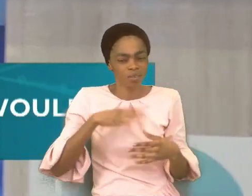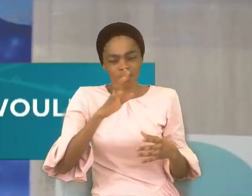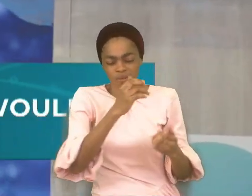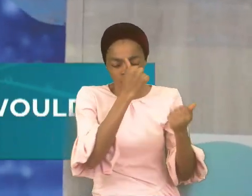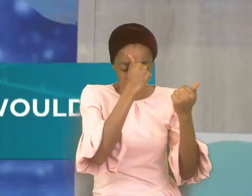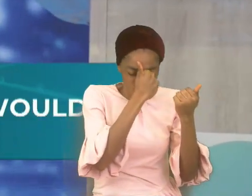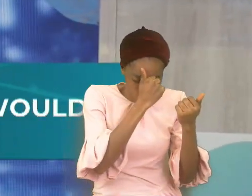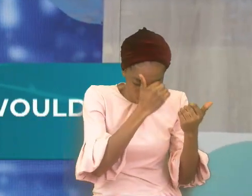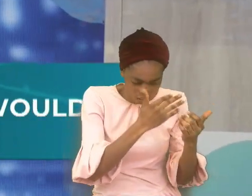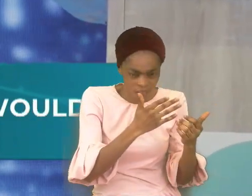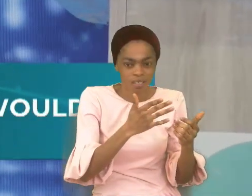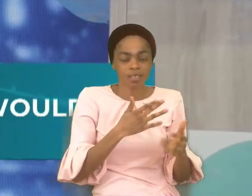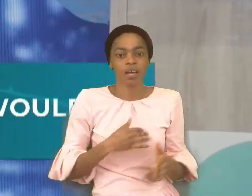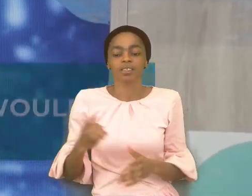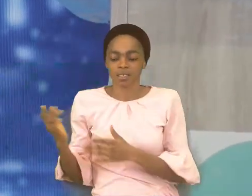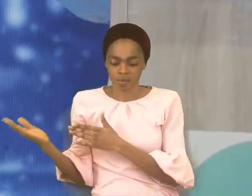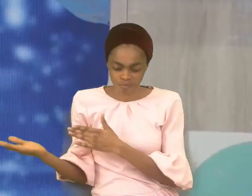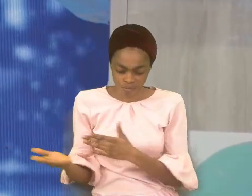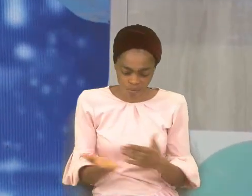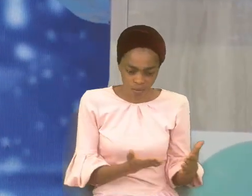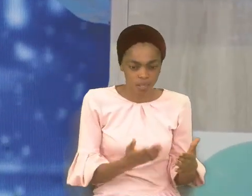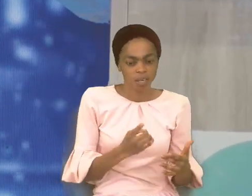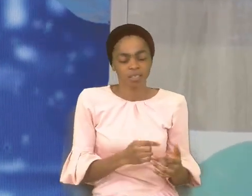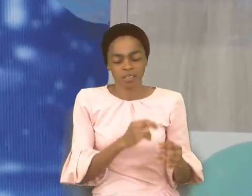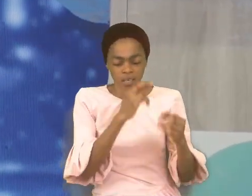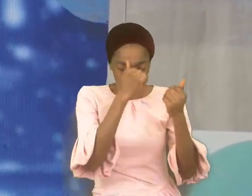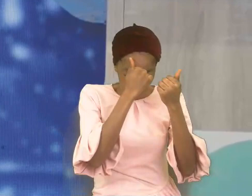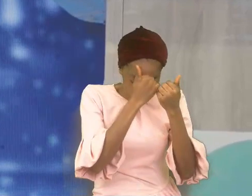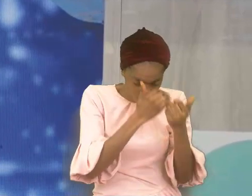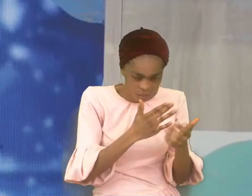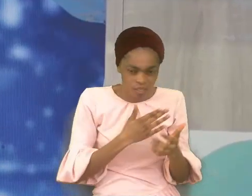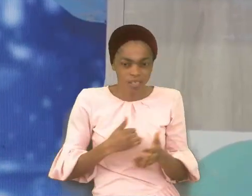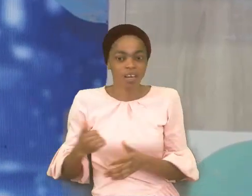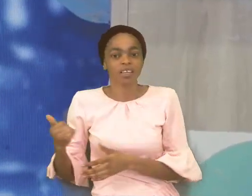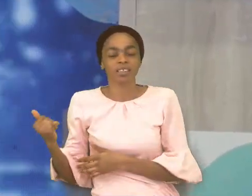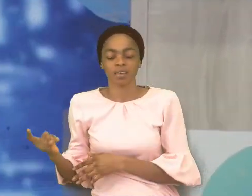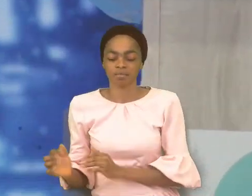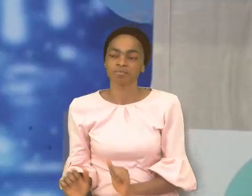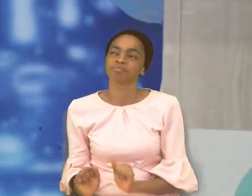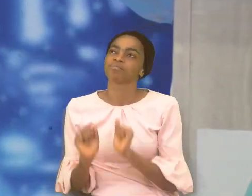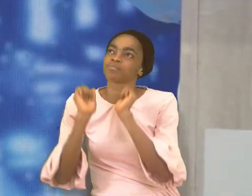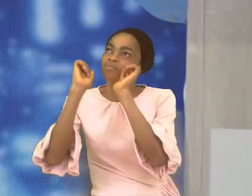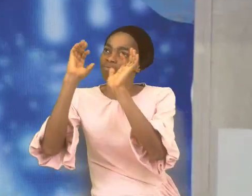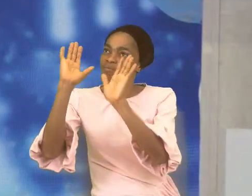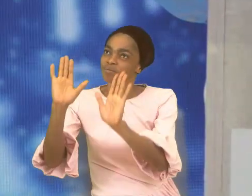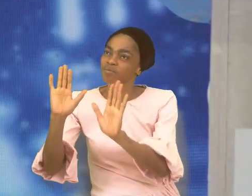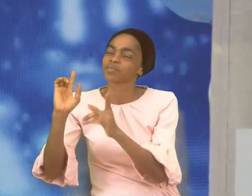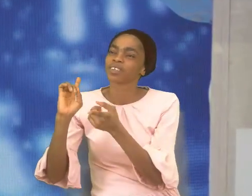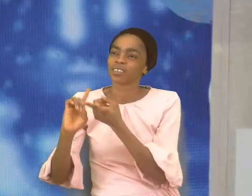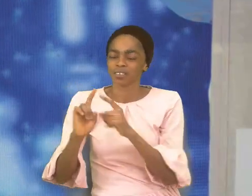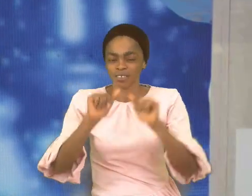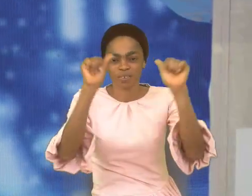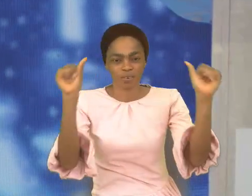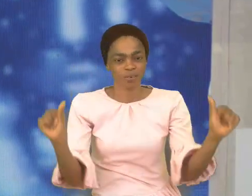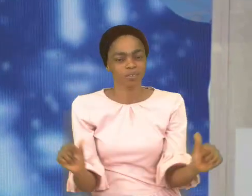their conviction. They laid it on the altar. Lord, where you send, I will go. What